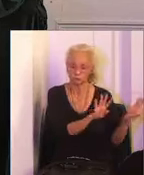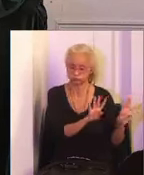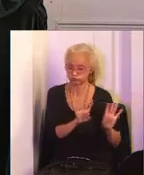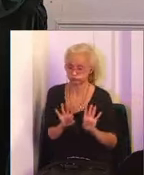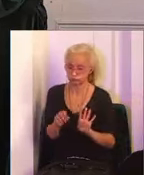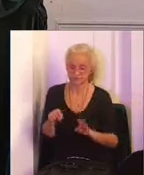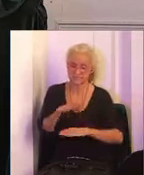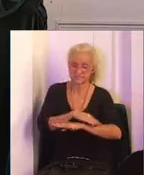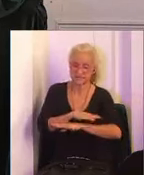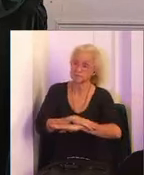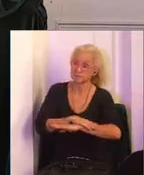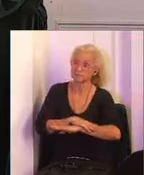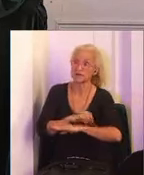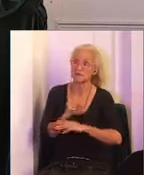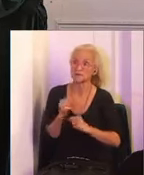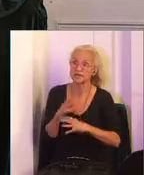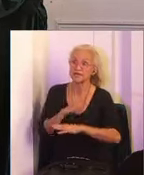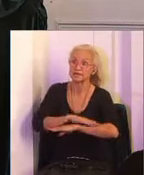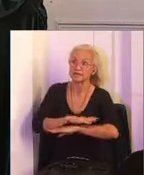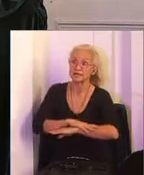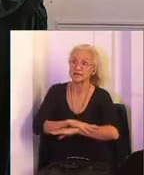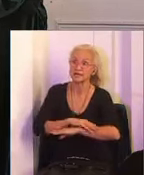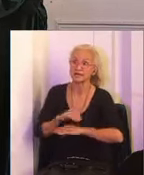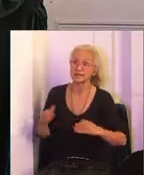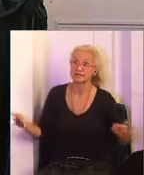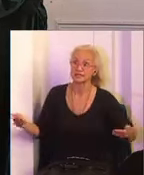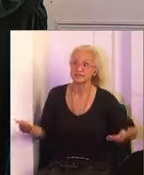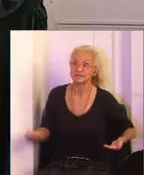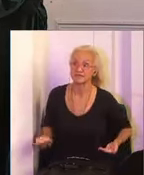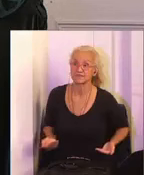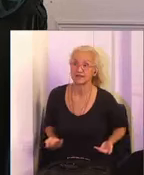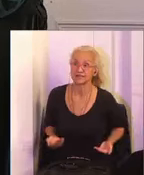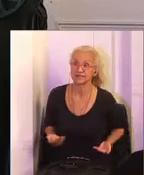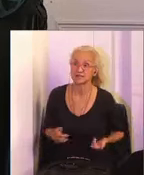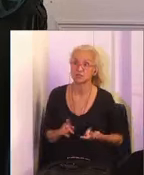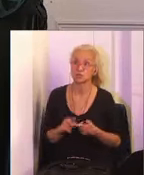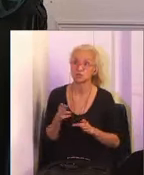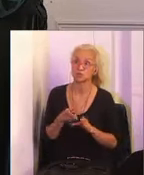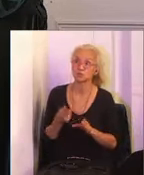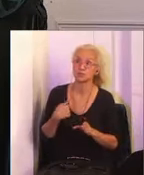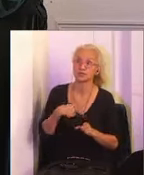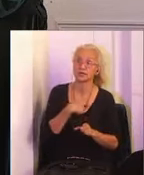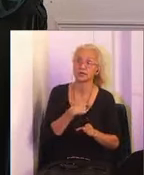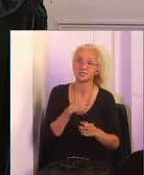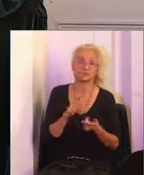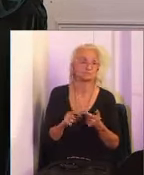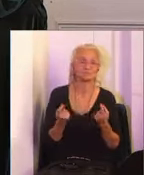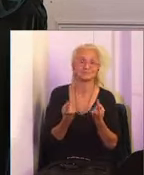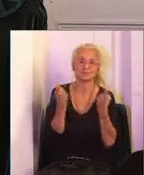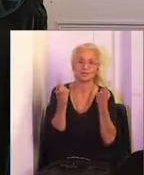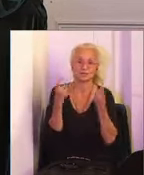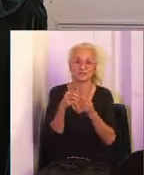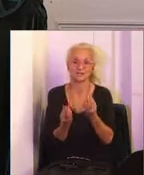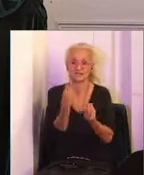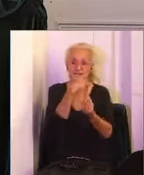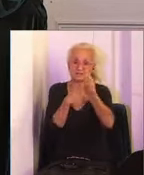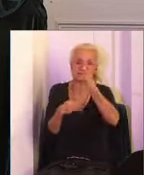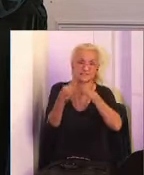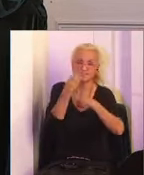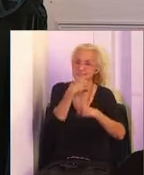made of our many tables, is invited to join us as celebrants in the feast of our